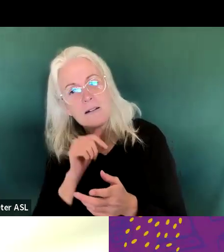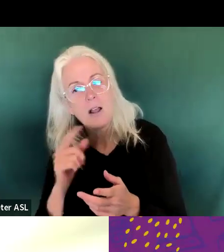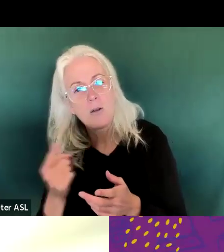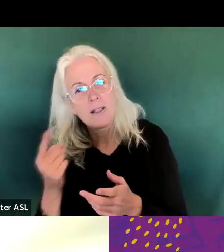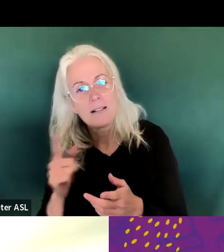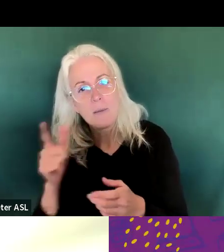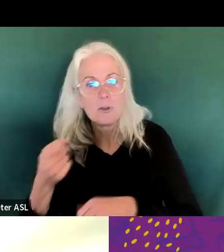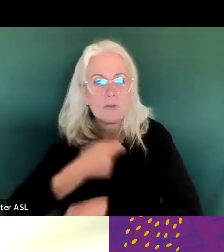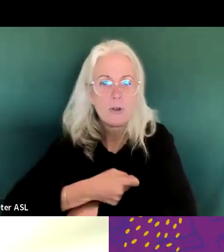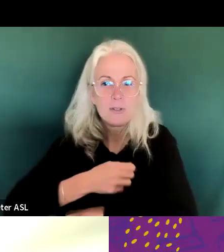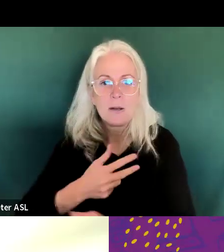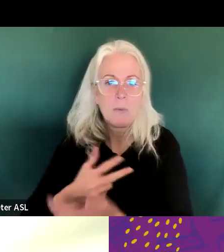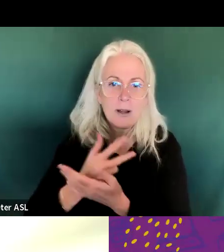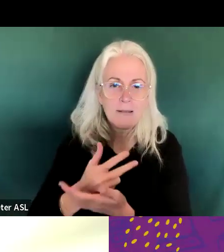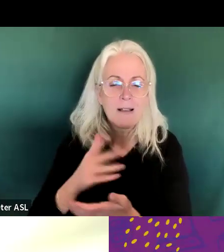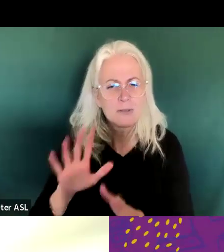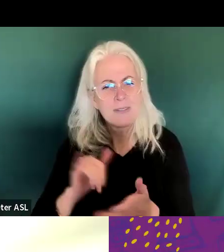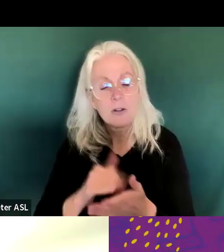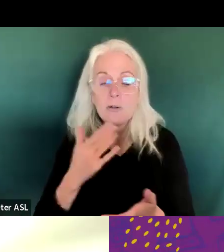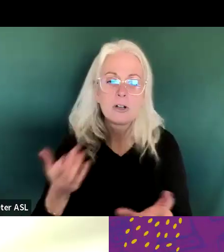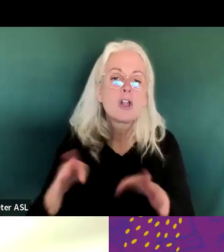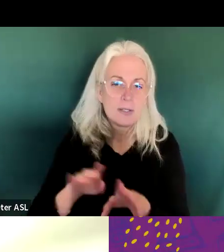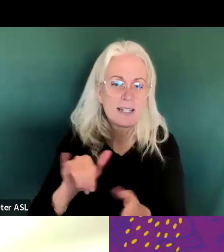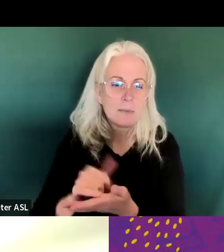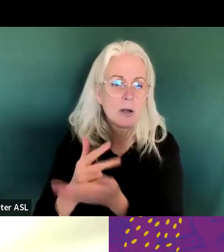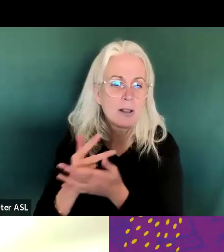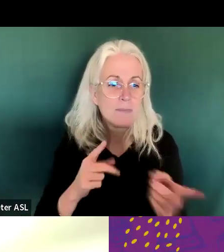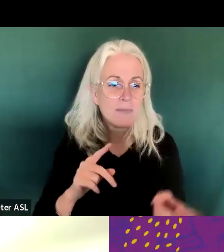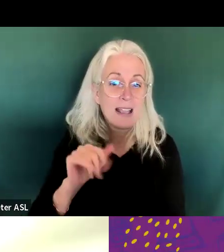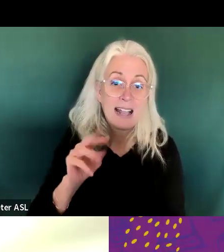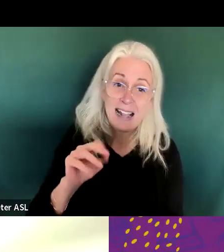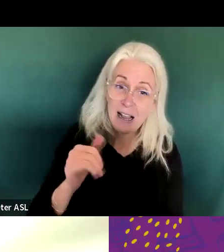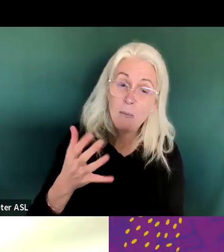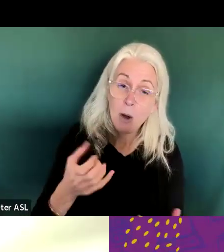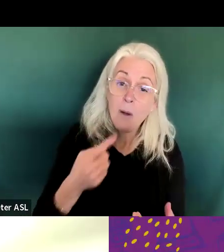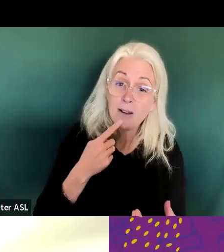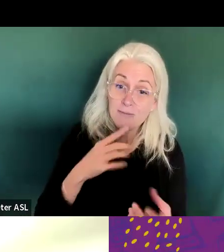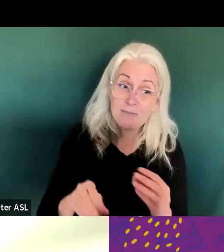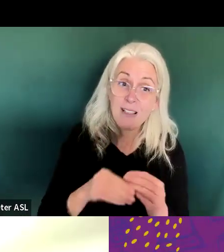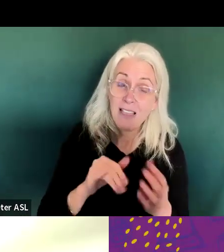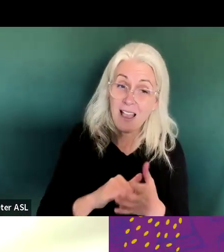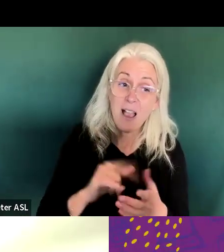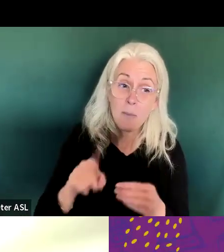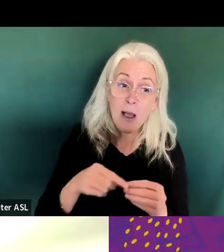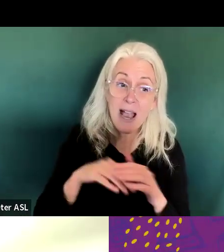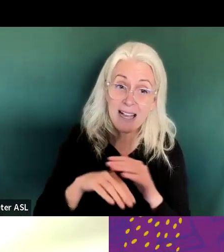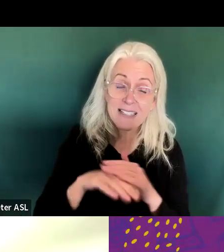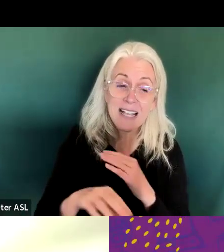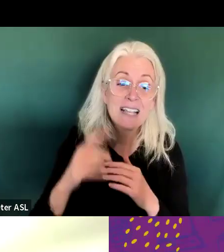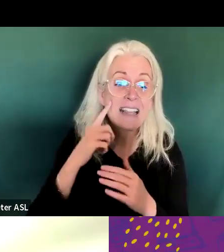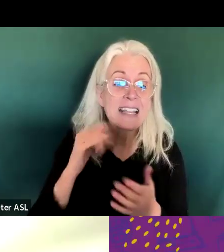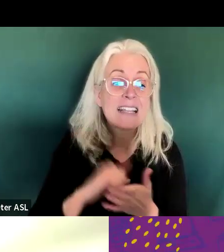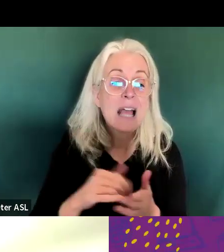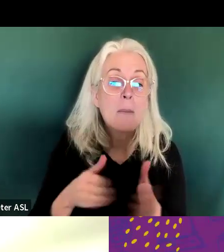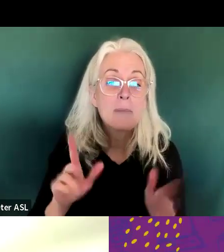closing and in parking lots. So that's really great to hear. Sorry, Amy, go ahead. Yeah, I just would like to amplify Faye's comment about access. I think